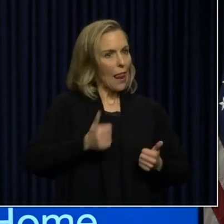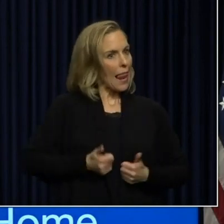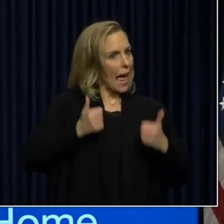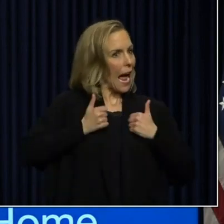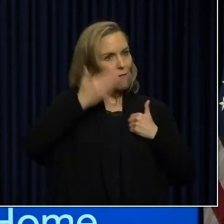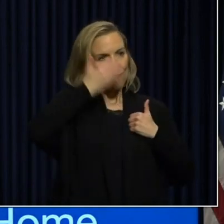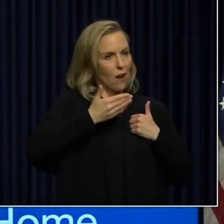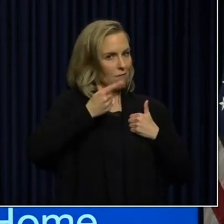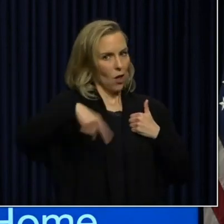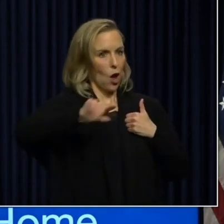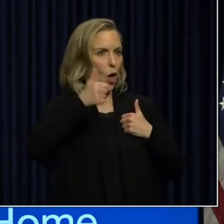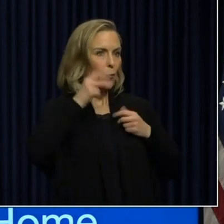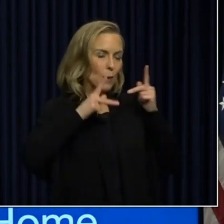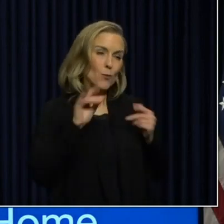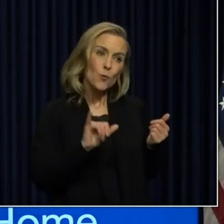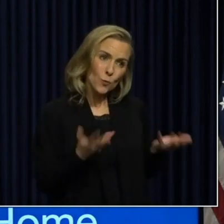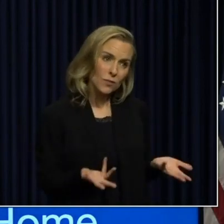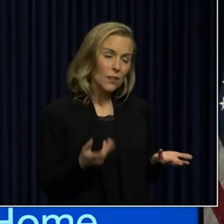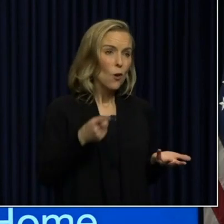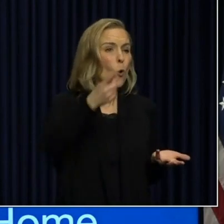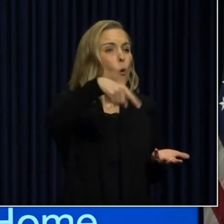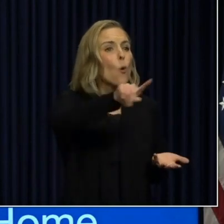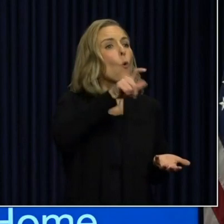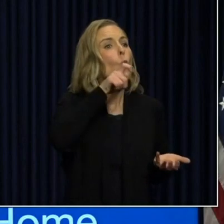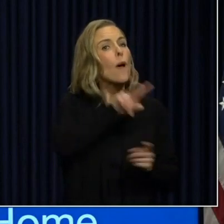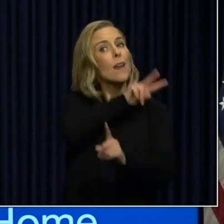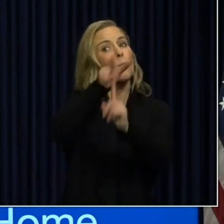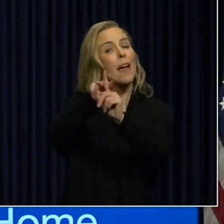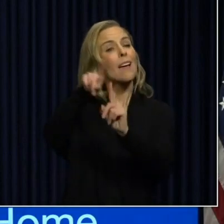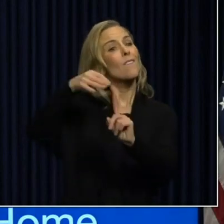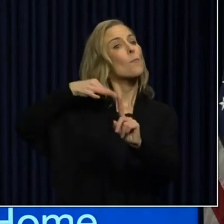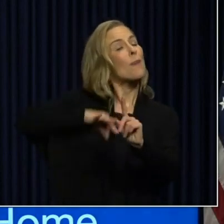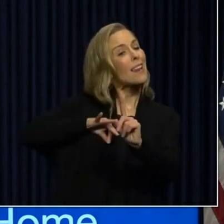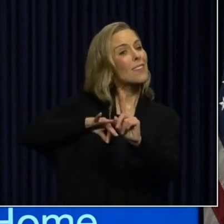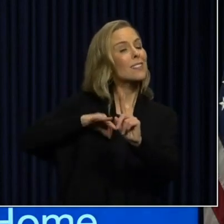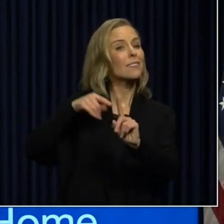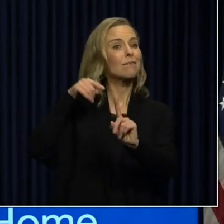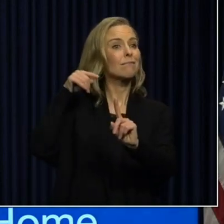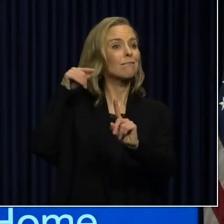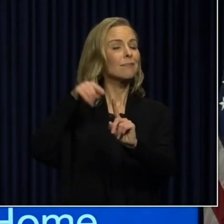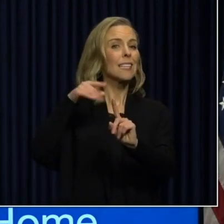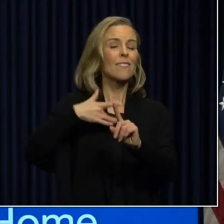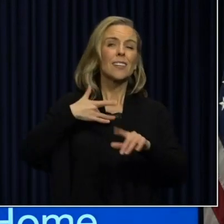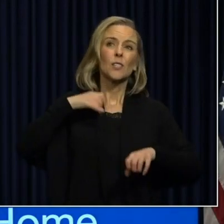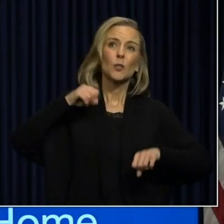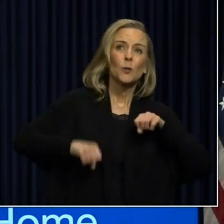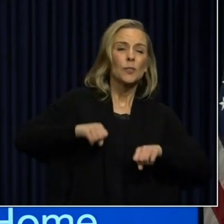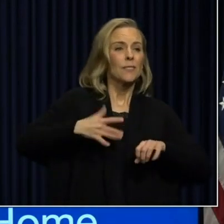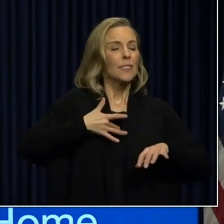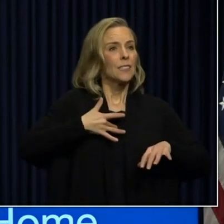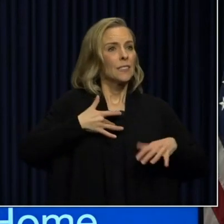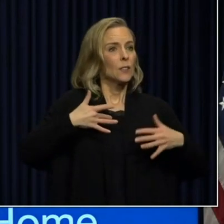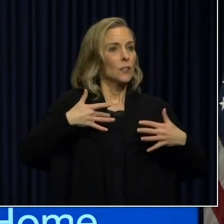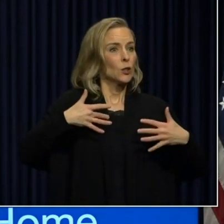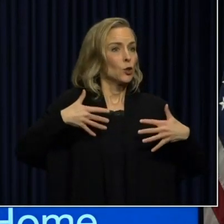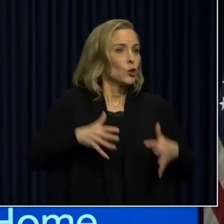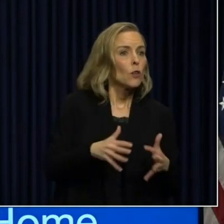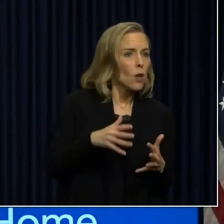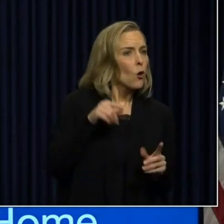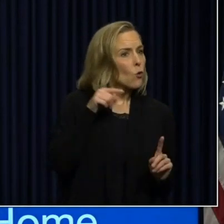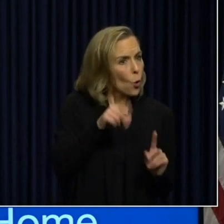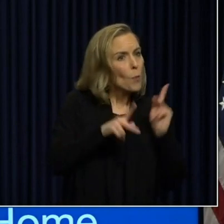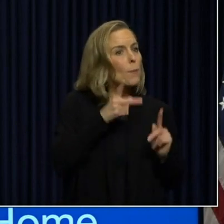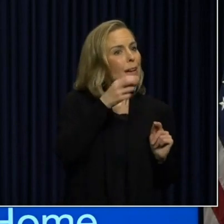of those that have had to apply for benefits, that have that uncertainty. They are